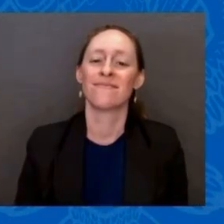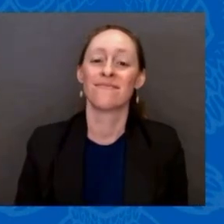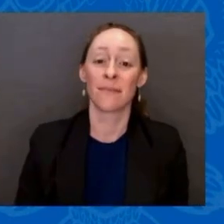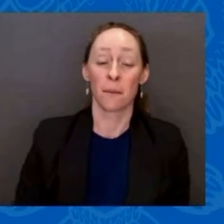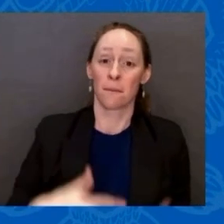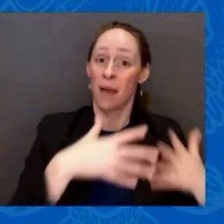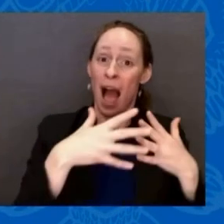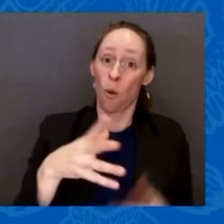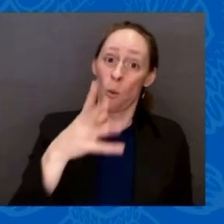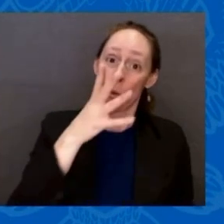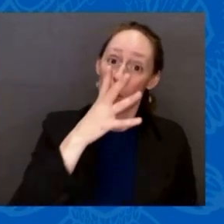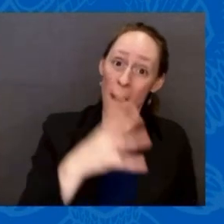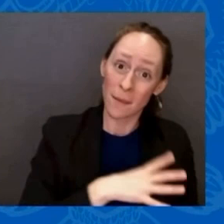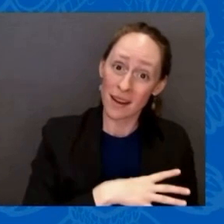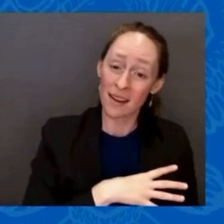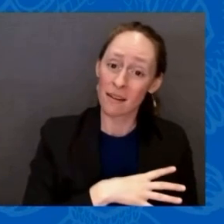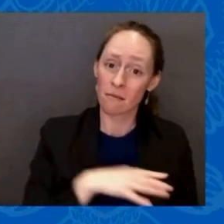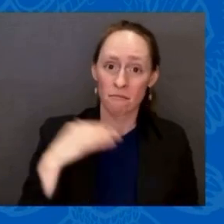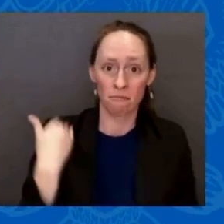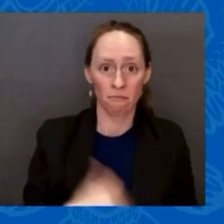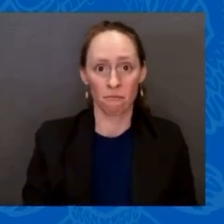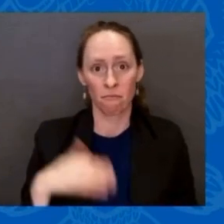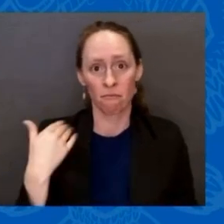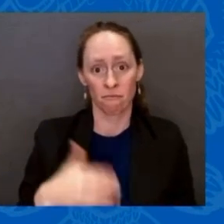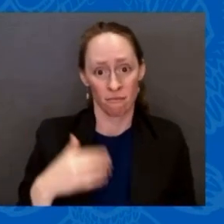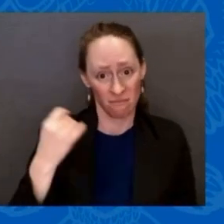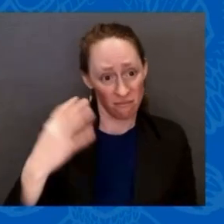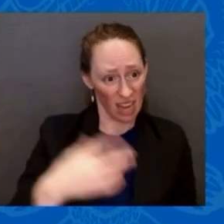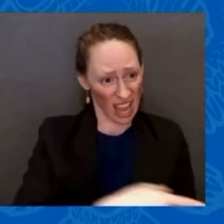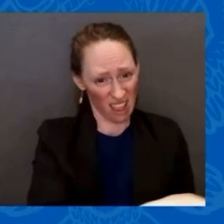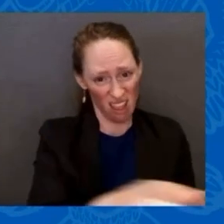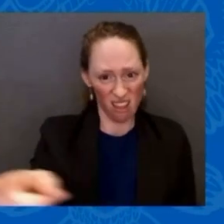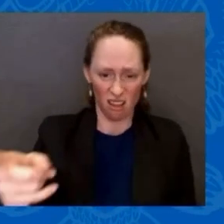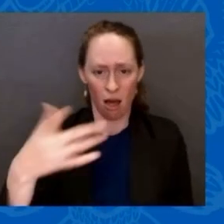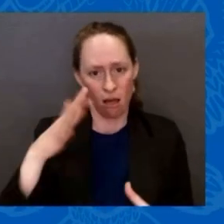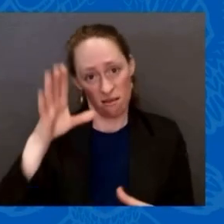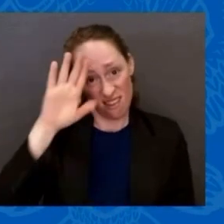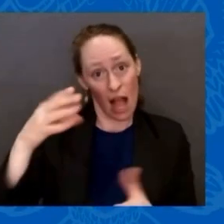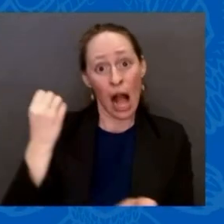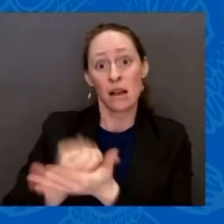and probably two-thirds of the brain. No, really, think about it.